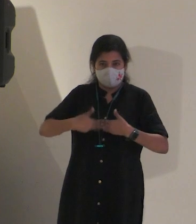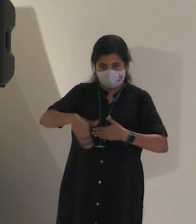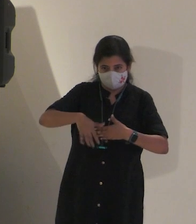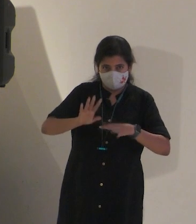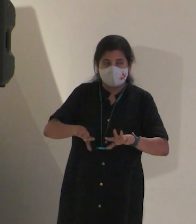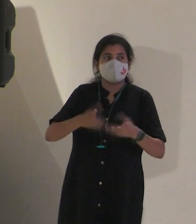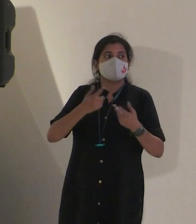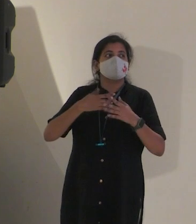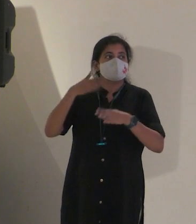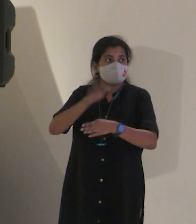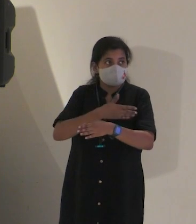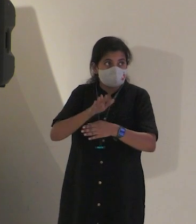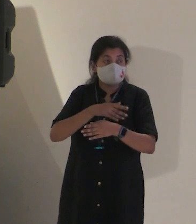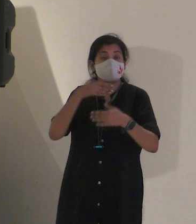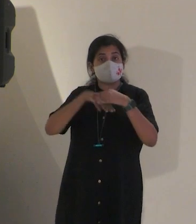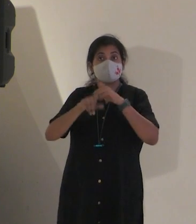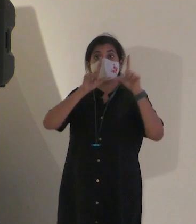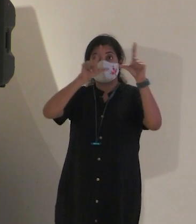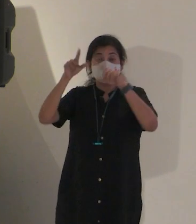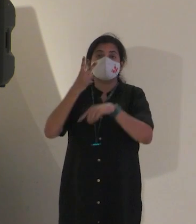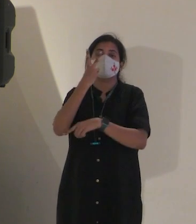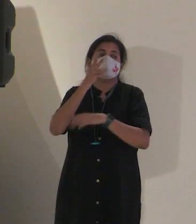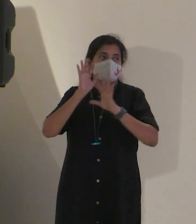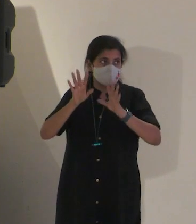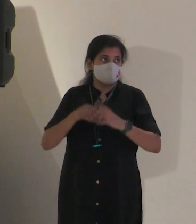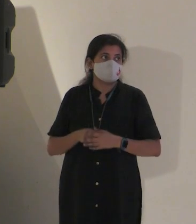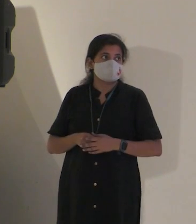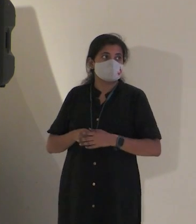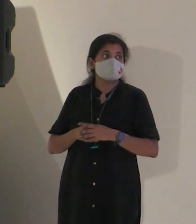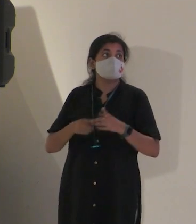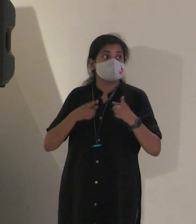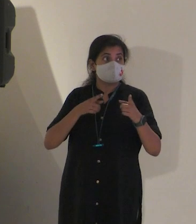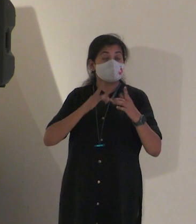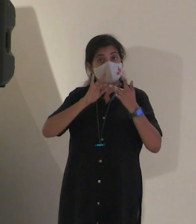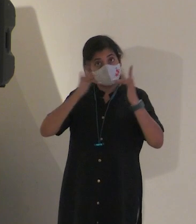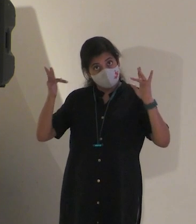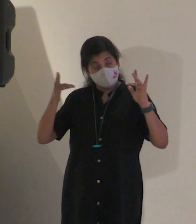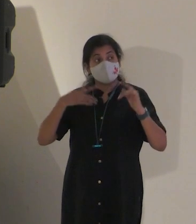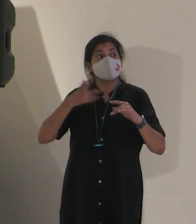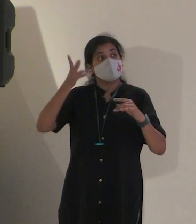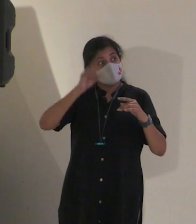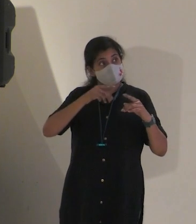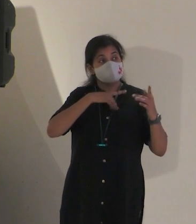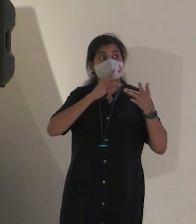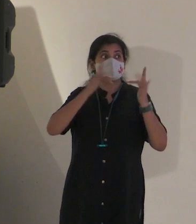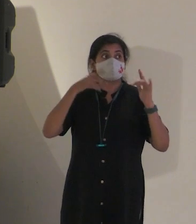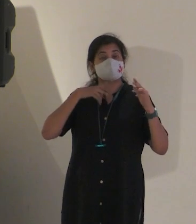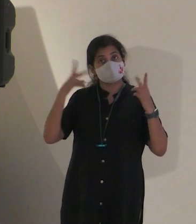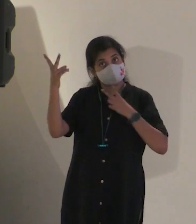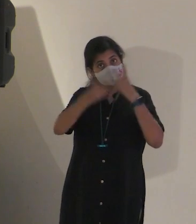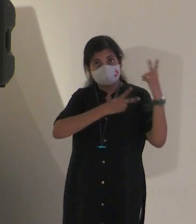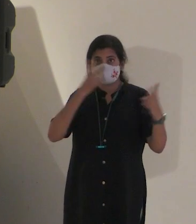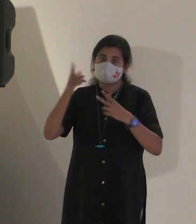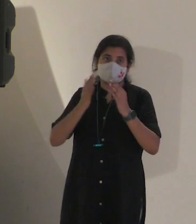songs went into 2 museum exhibitions. So from online, it's again going into a physical space where,